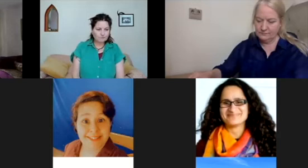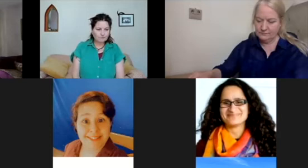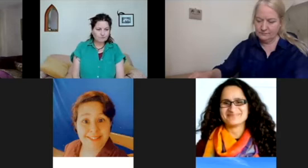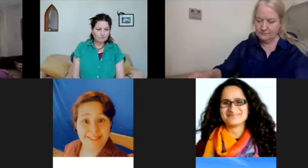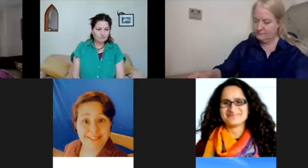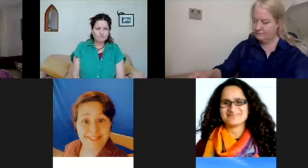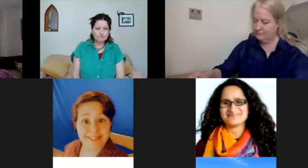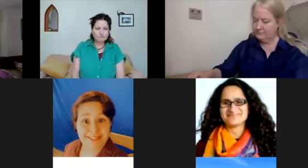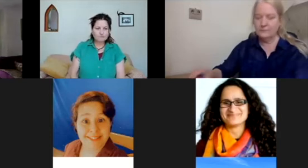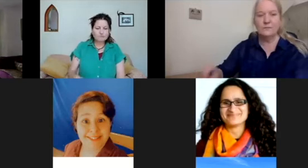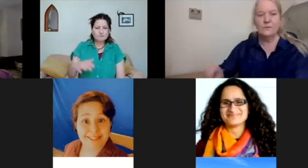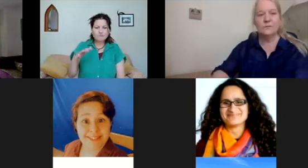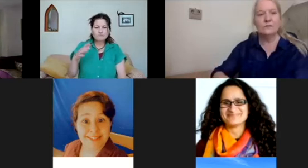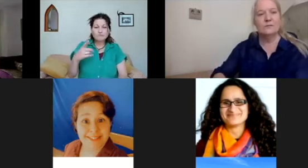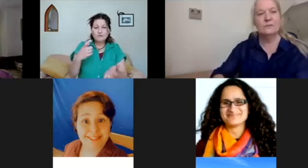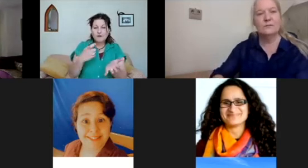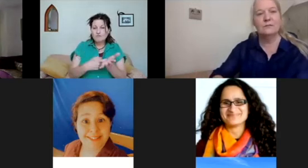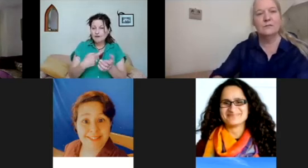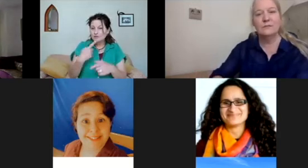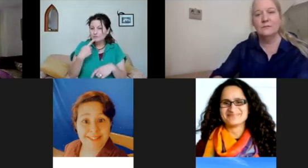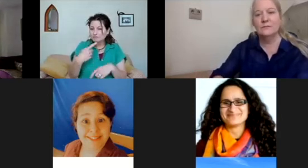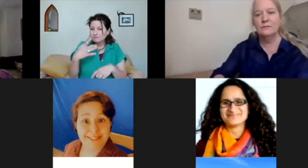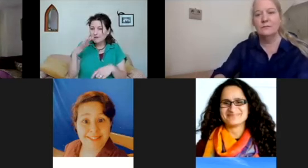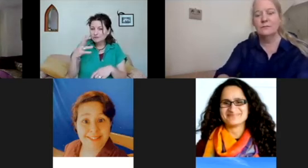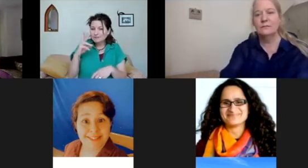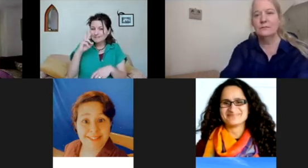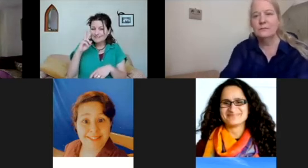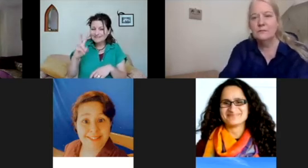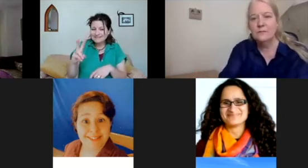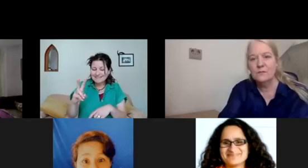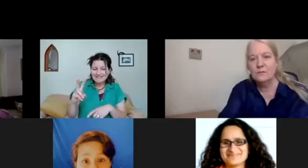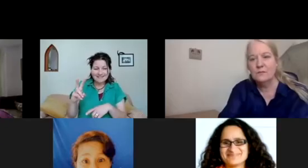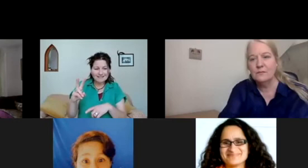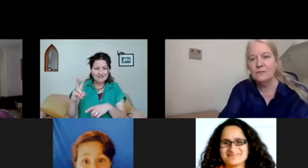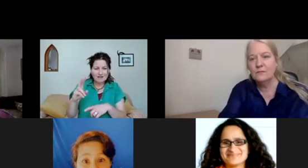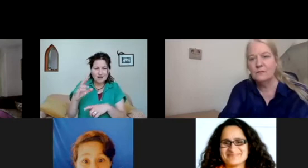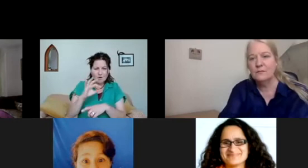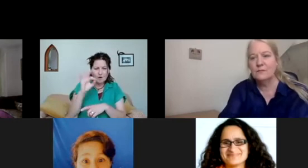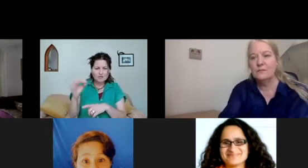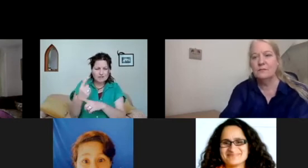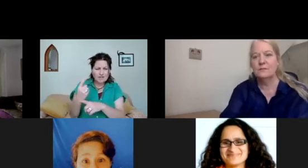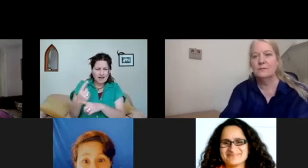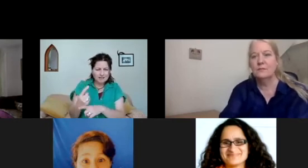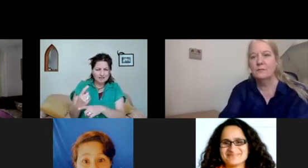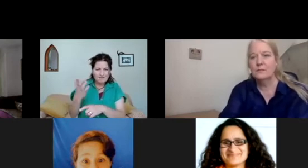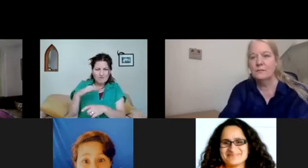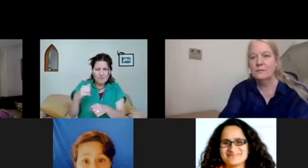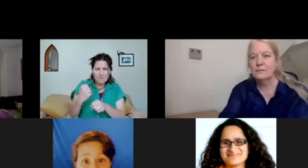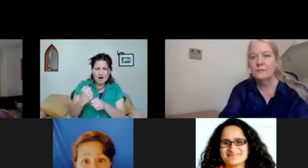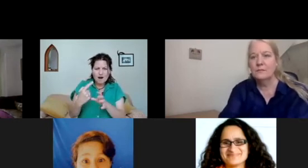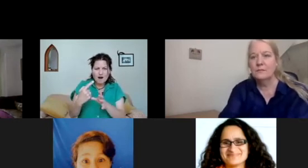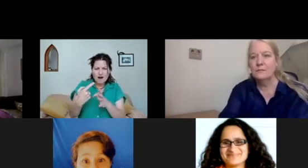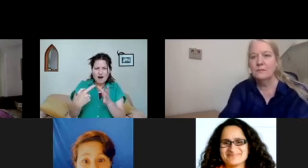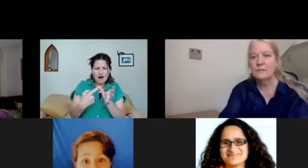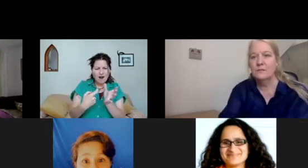I've just seen a question in the chat from Gayatri. I don't know if you're there, Gayatri, but